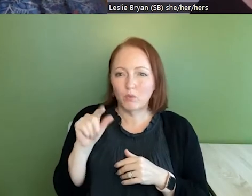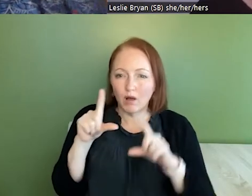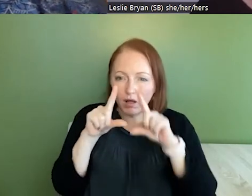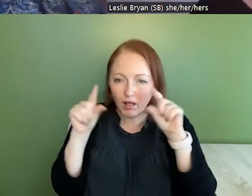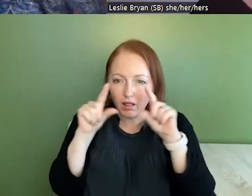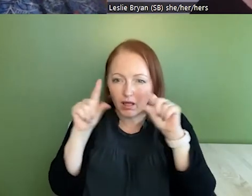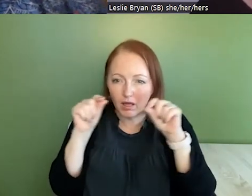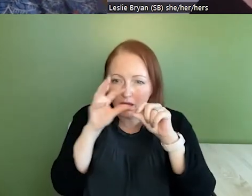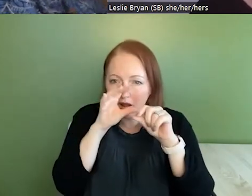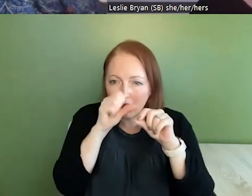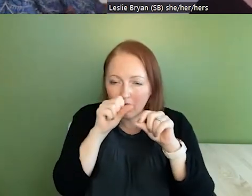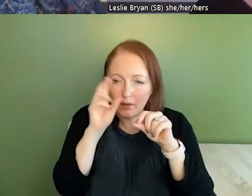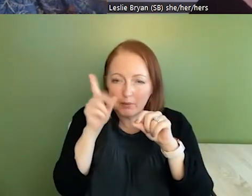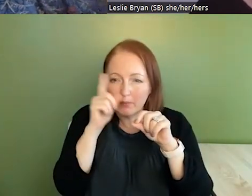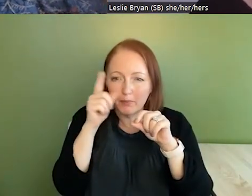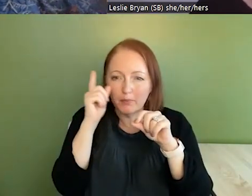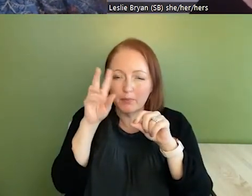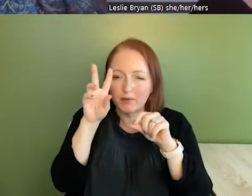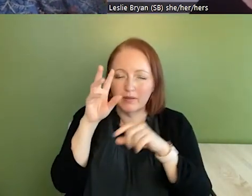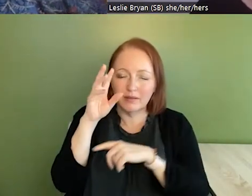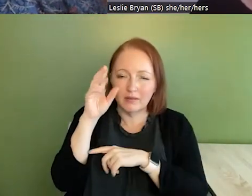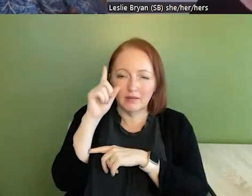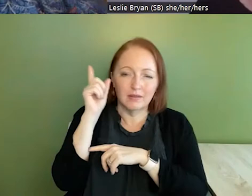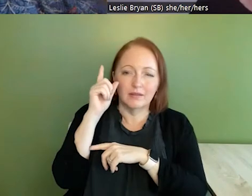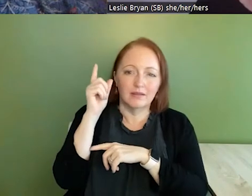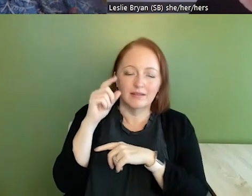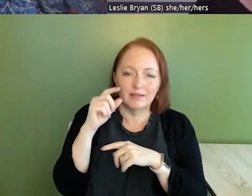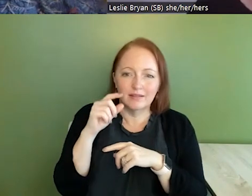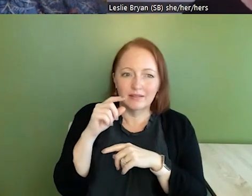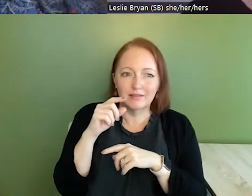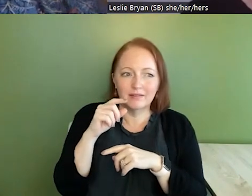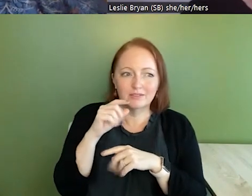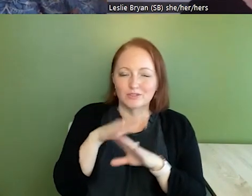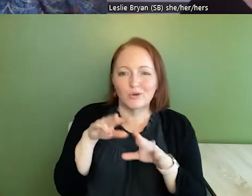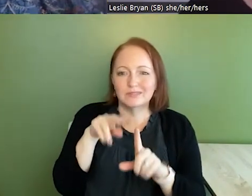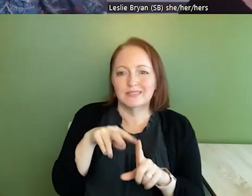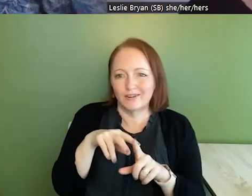lost and dizzy. Just out of experience, be careful.